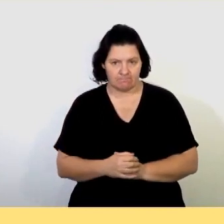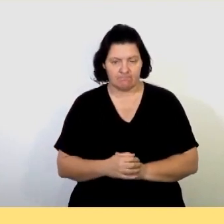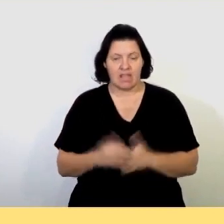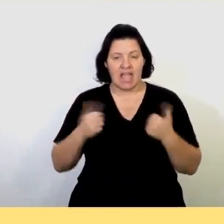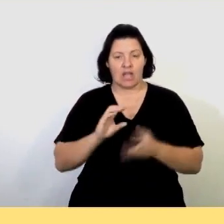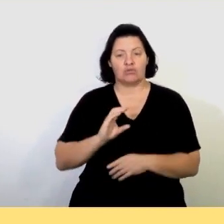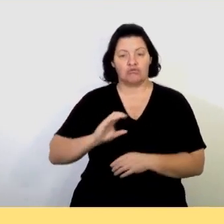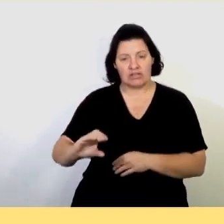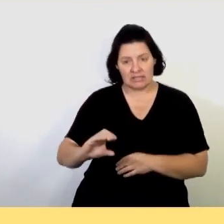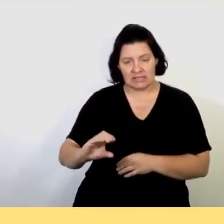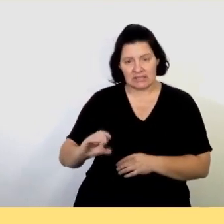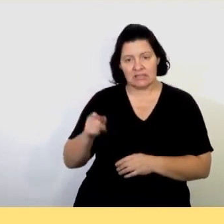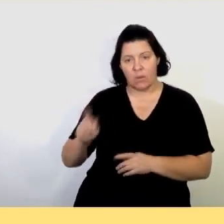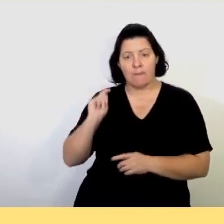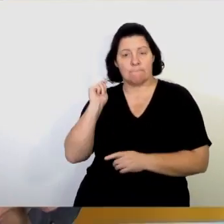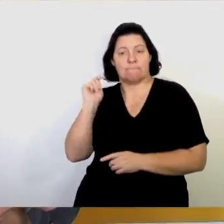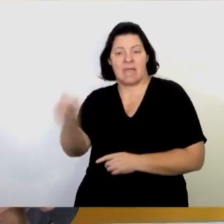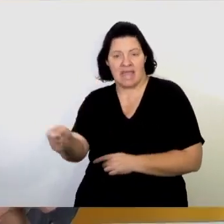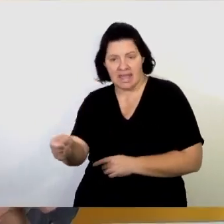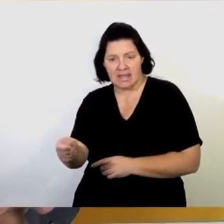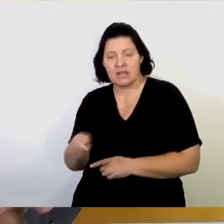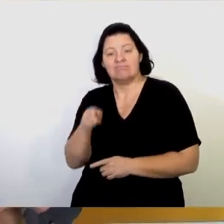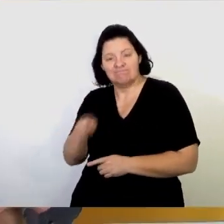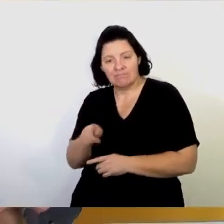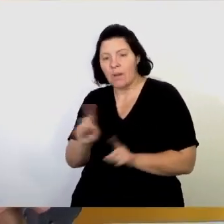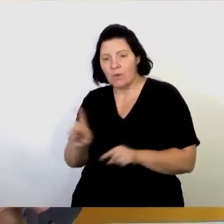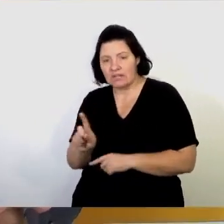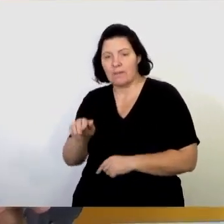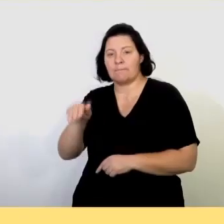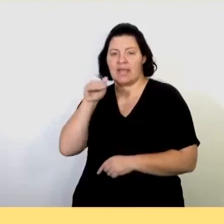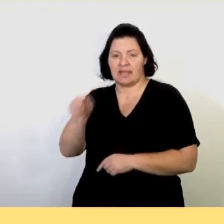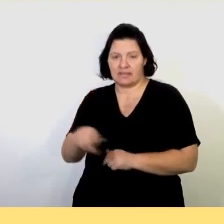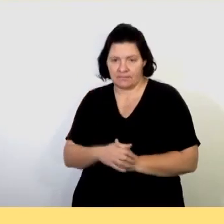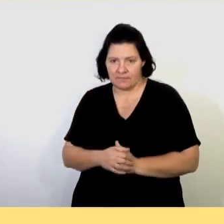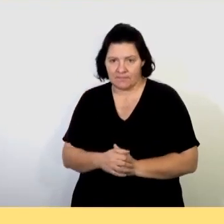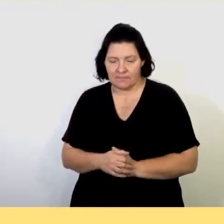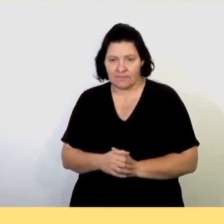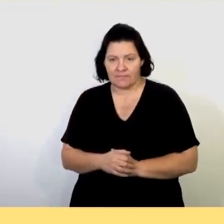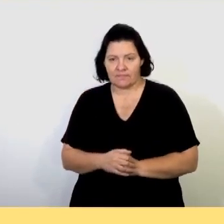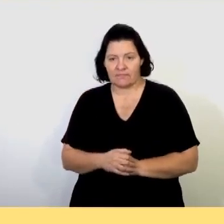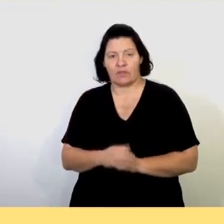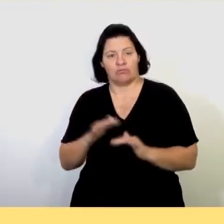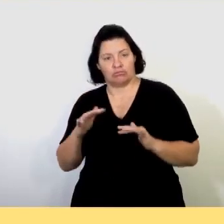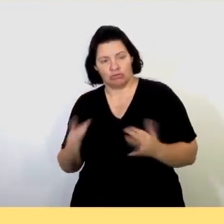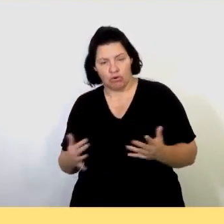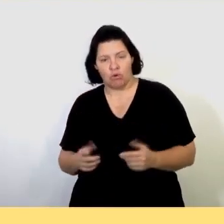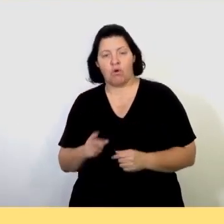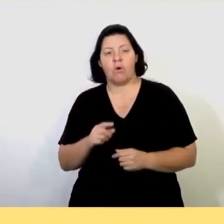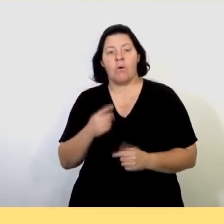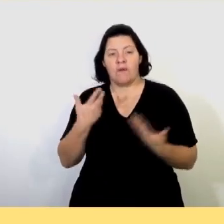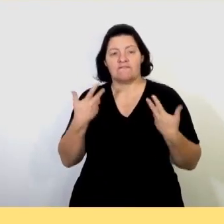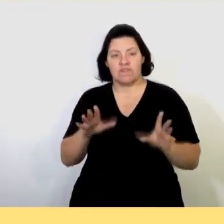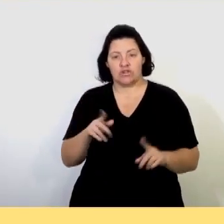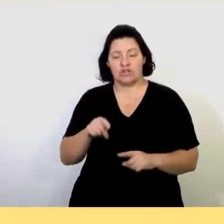114,600. Account credited, remember we're paying. So account credited will be your bank.